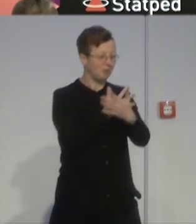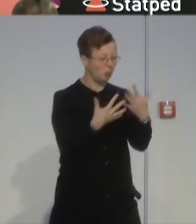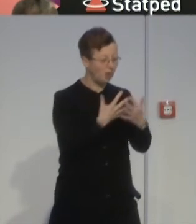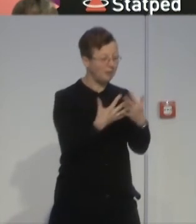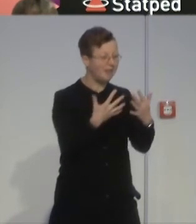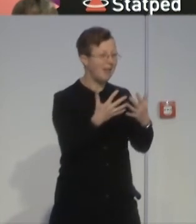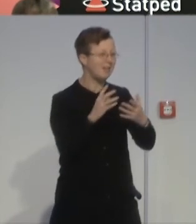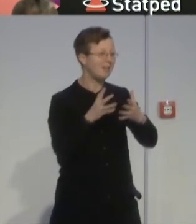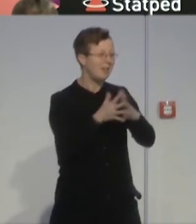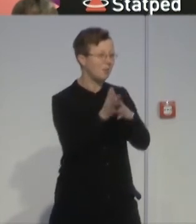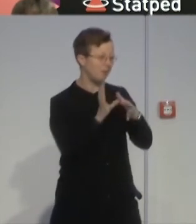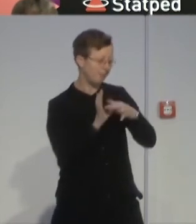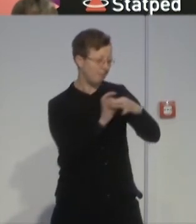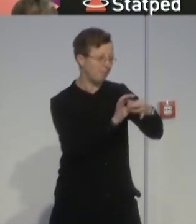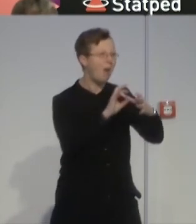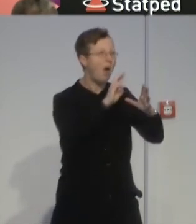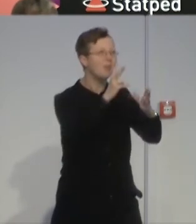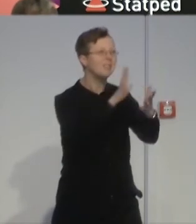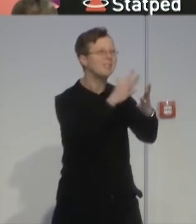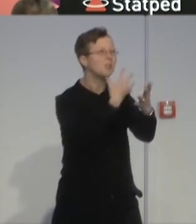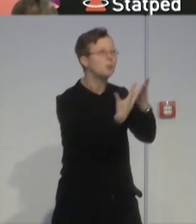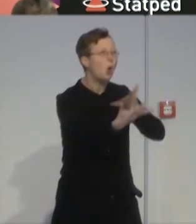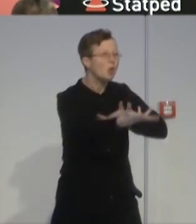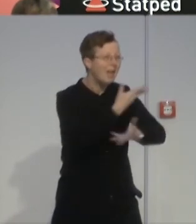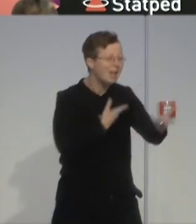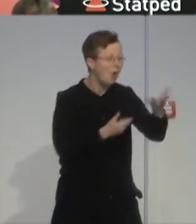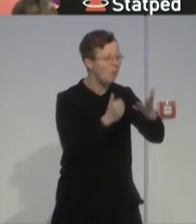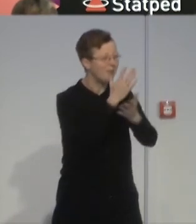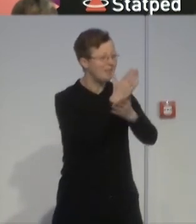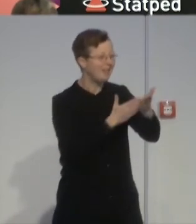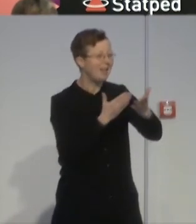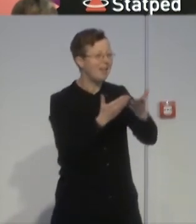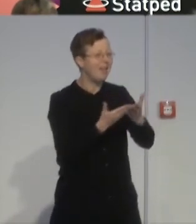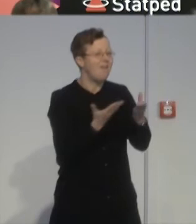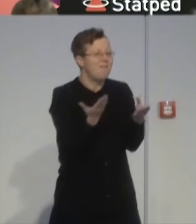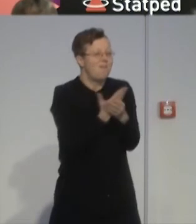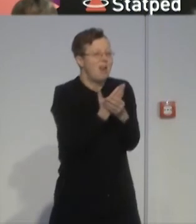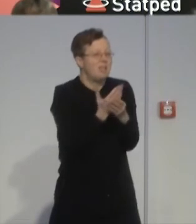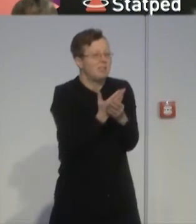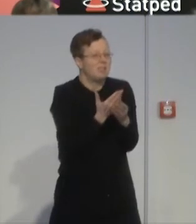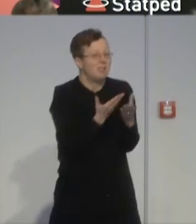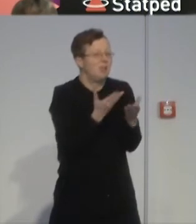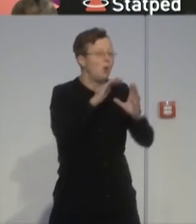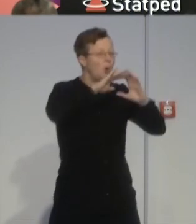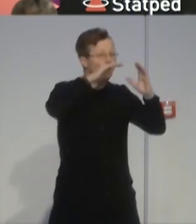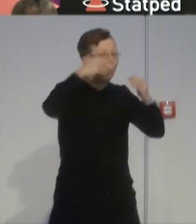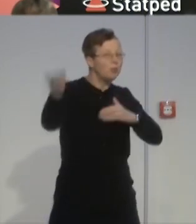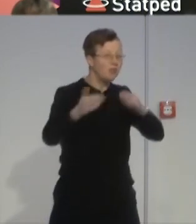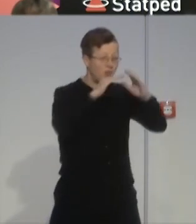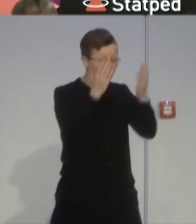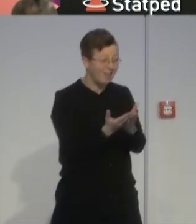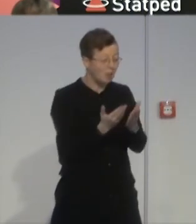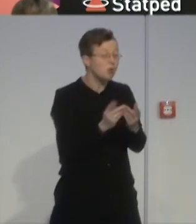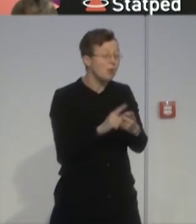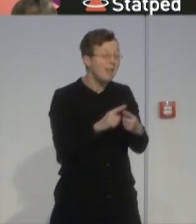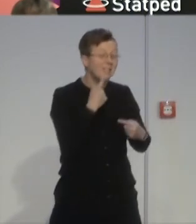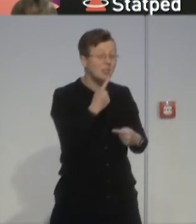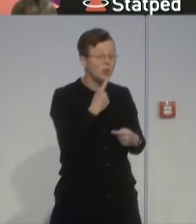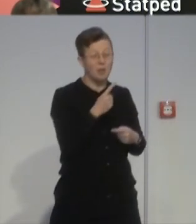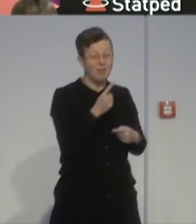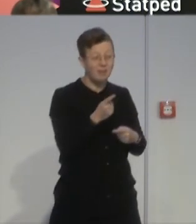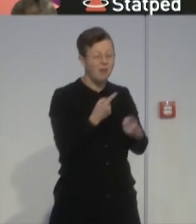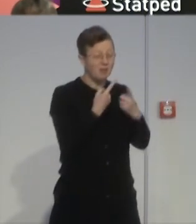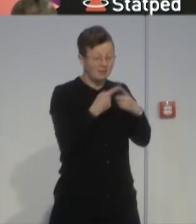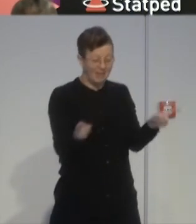with others' languaging about features in the shareable outside surrounding world. So I'm proposing here a